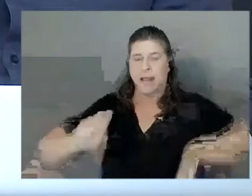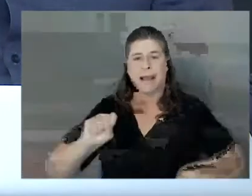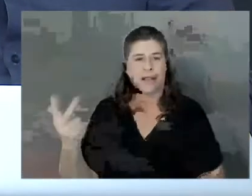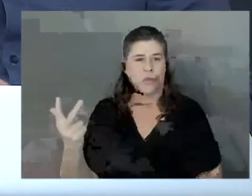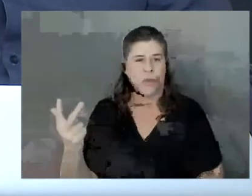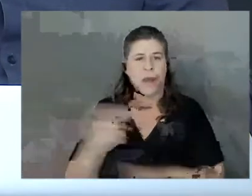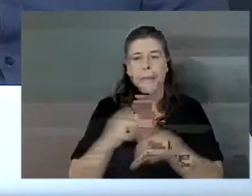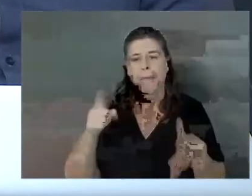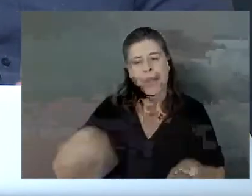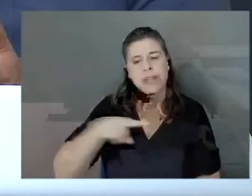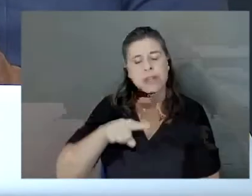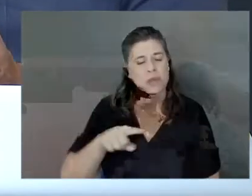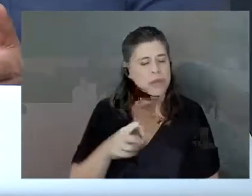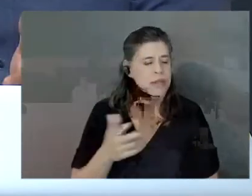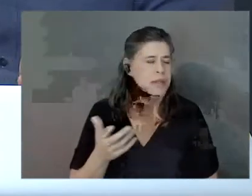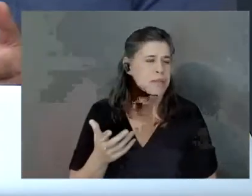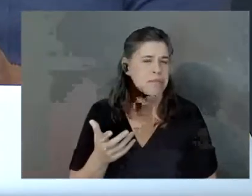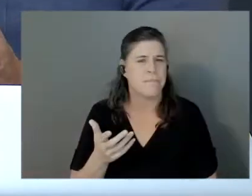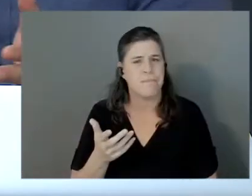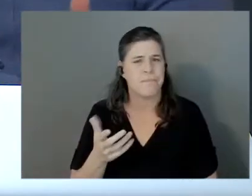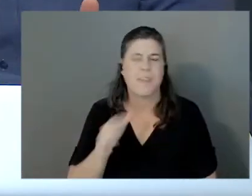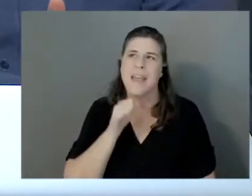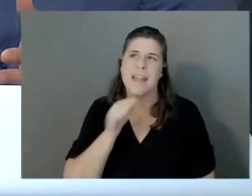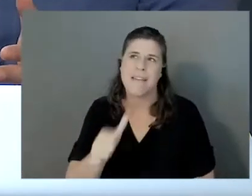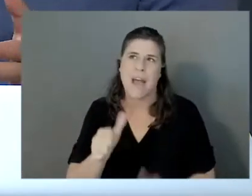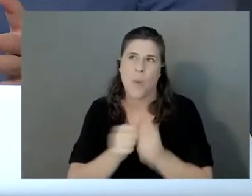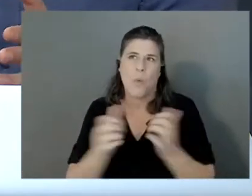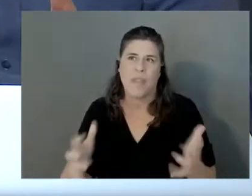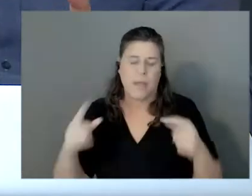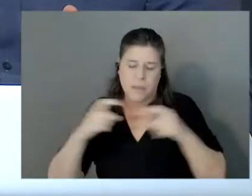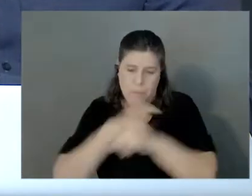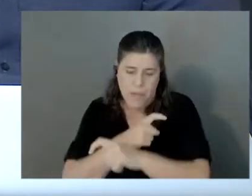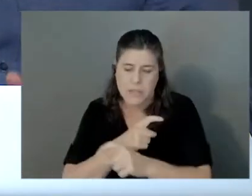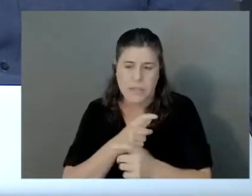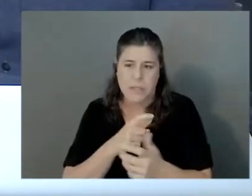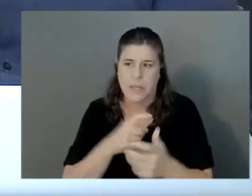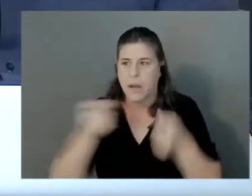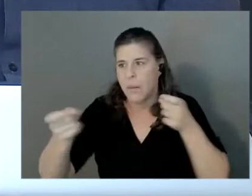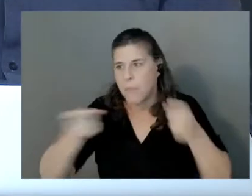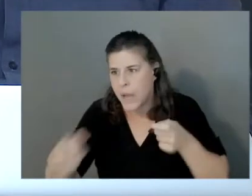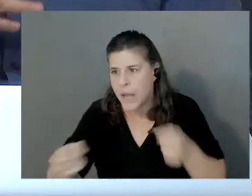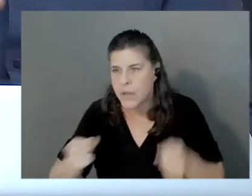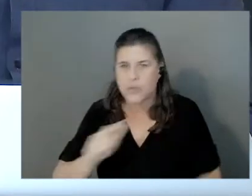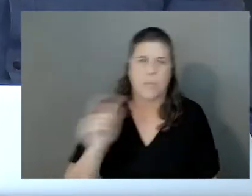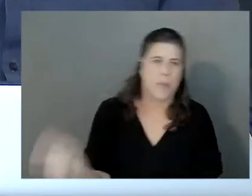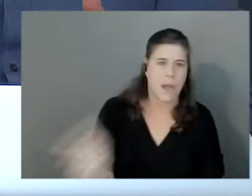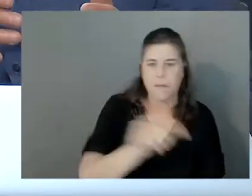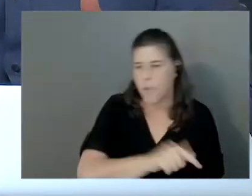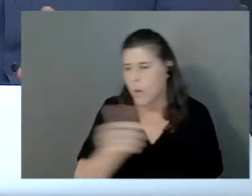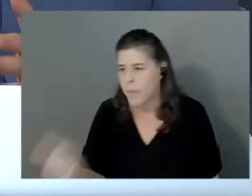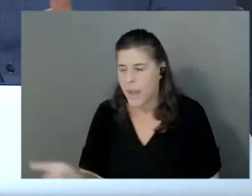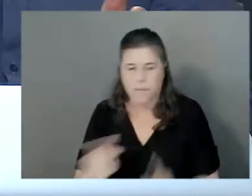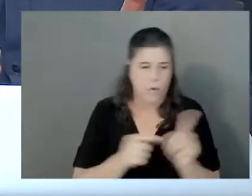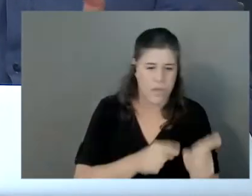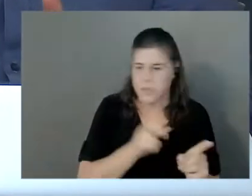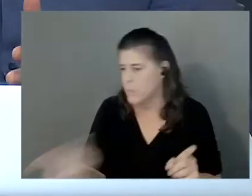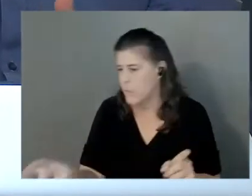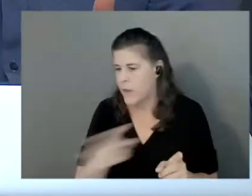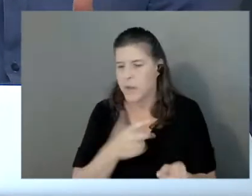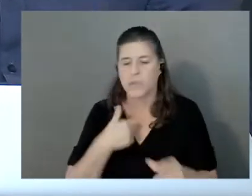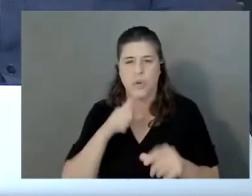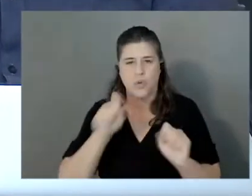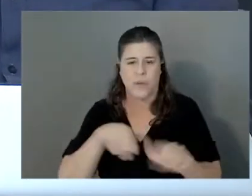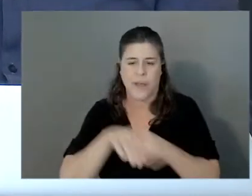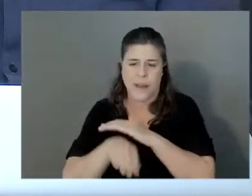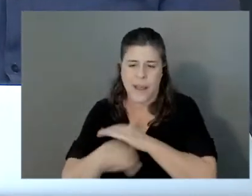was was not without the complexity Right. of managing Moving the back and split forth of between data, services. updating your application so that you can access the data in Right.